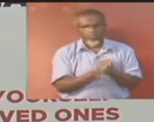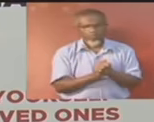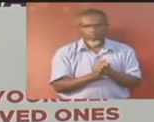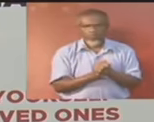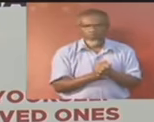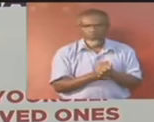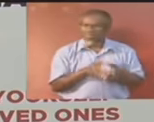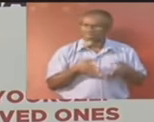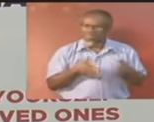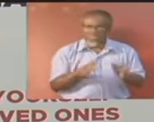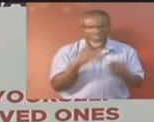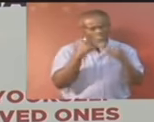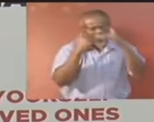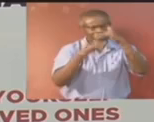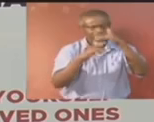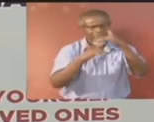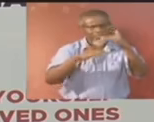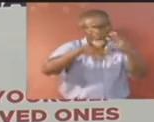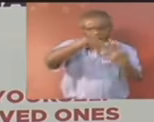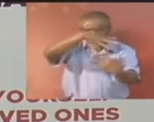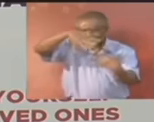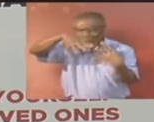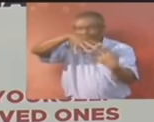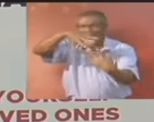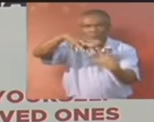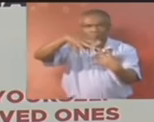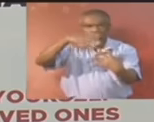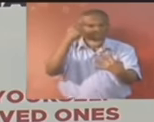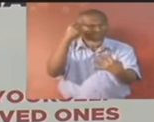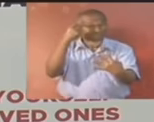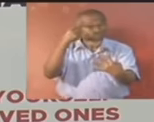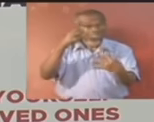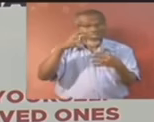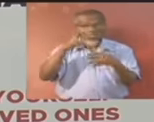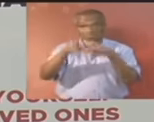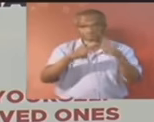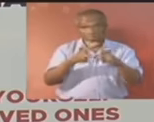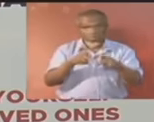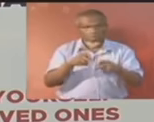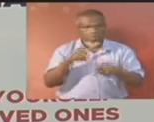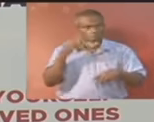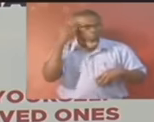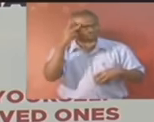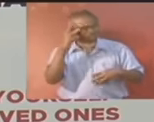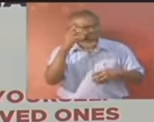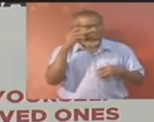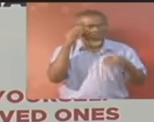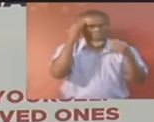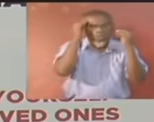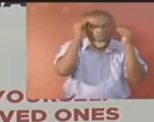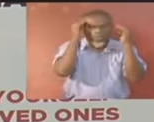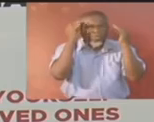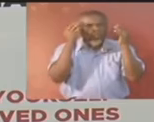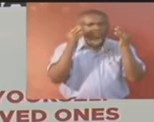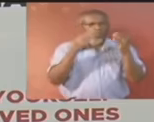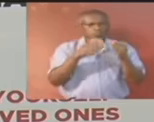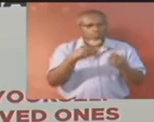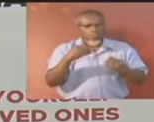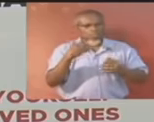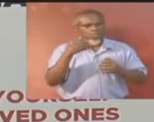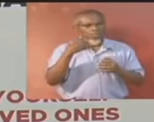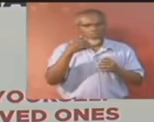We understand the population's concerns, we understand the difficulty that you are going through, and we thank